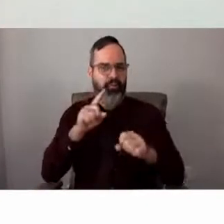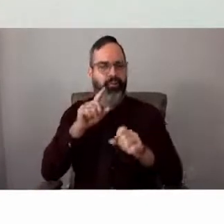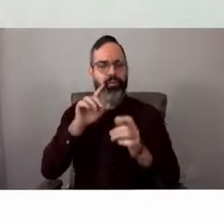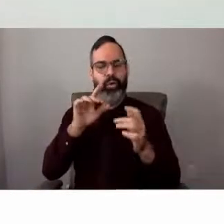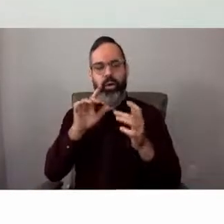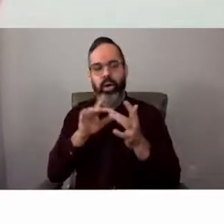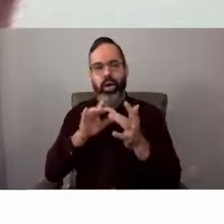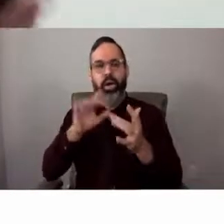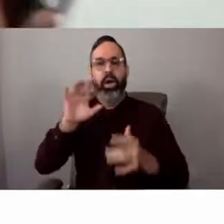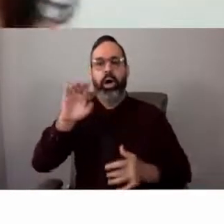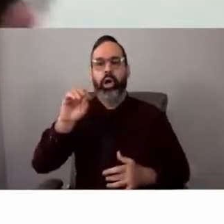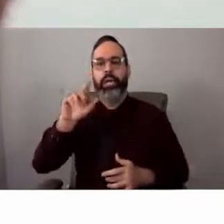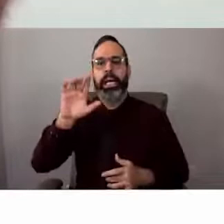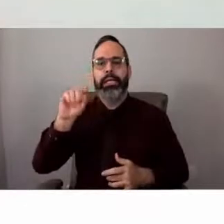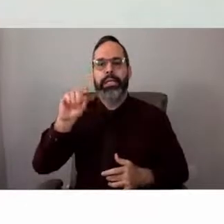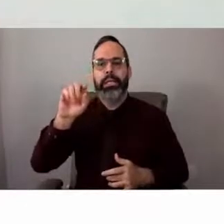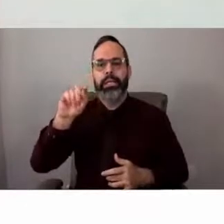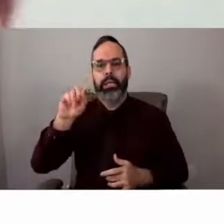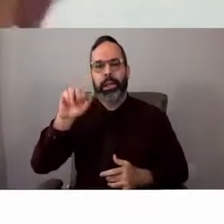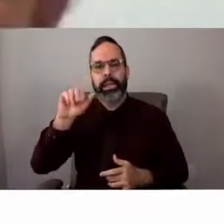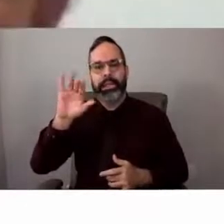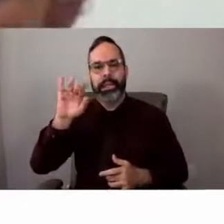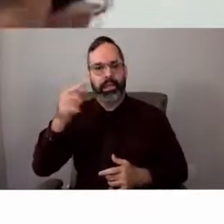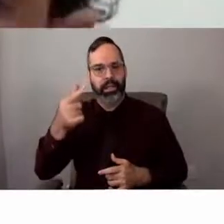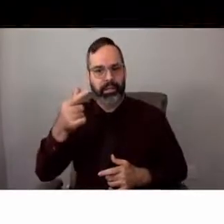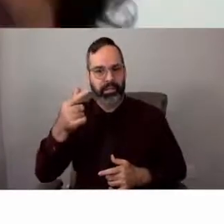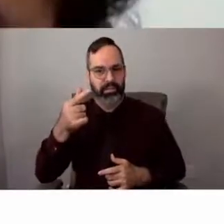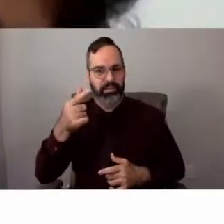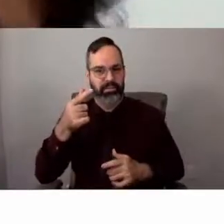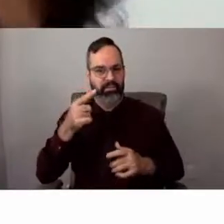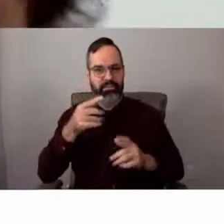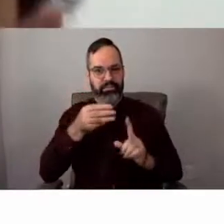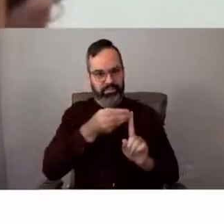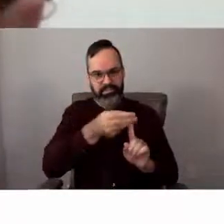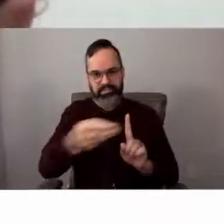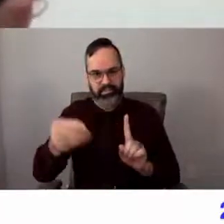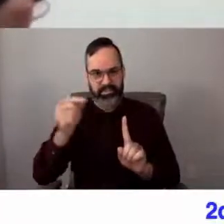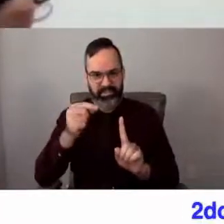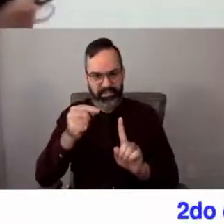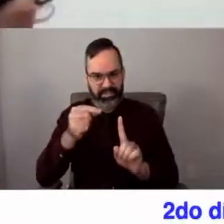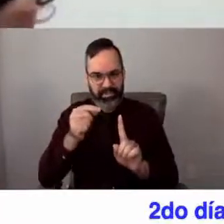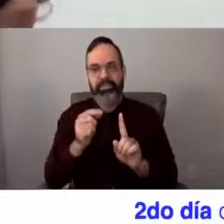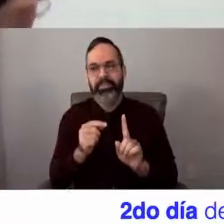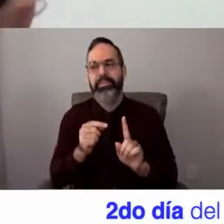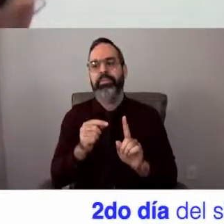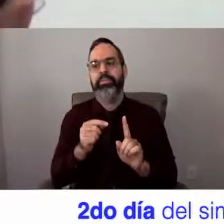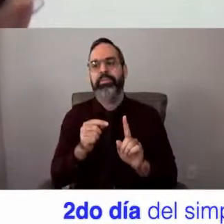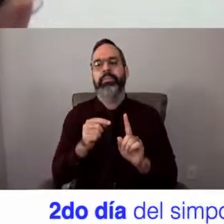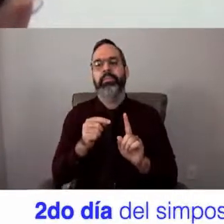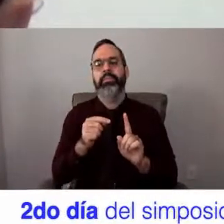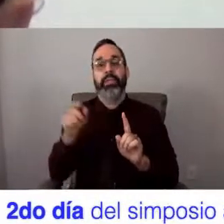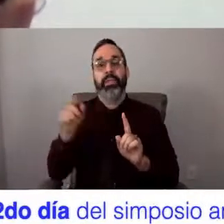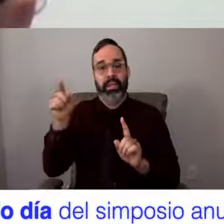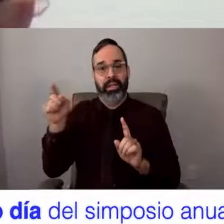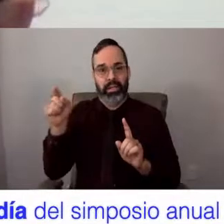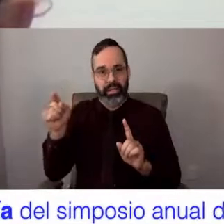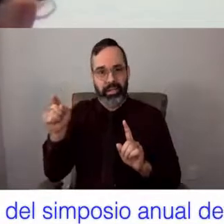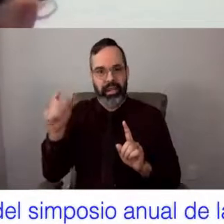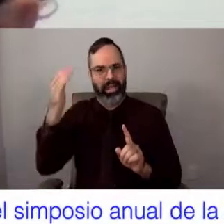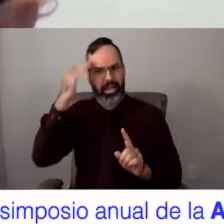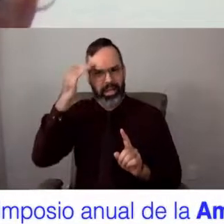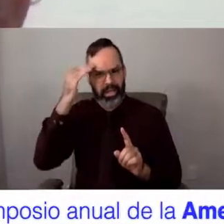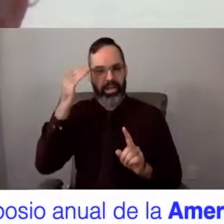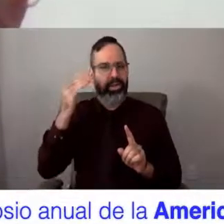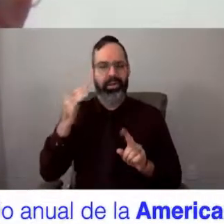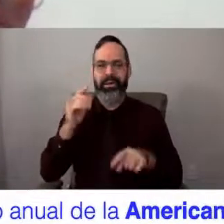the municipal efforts. Fabiola reminds us that epidemiology and the control of epidemics is not something that can be